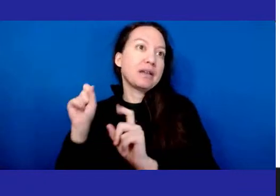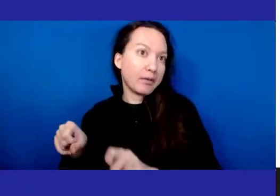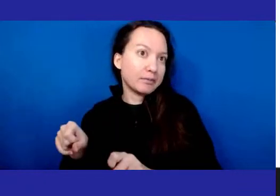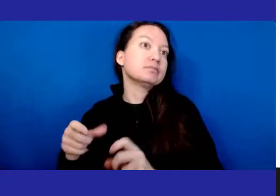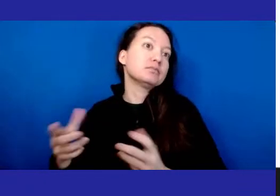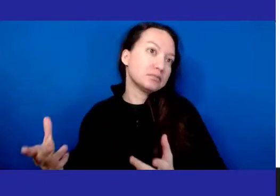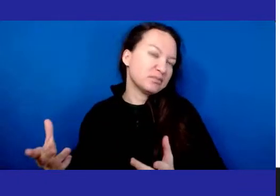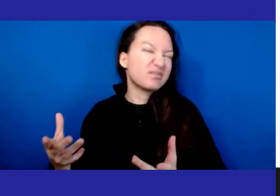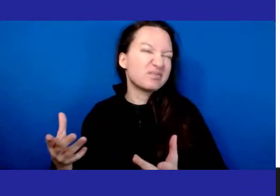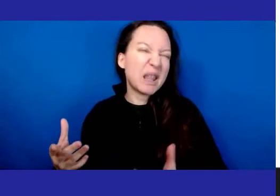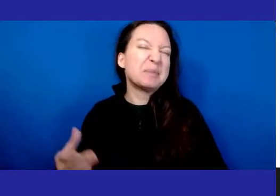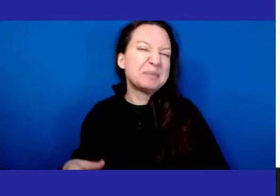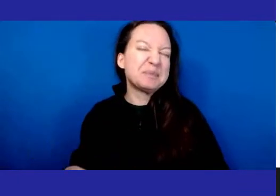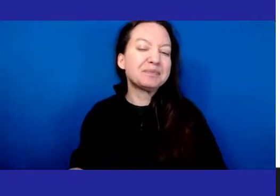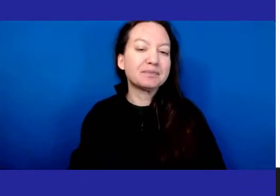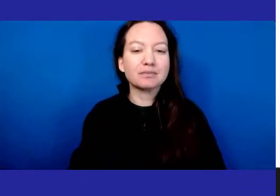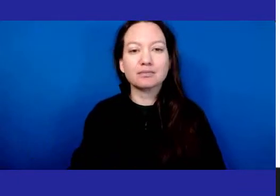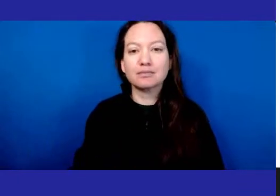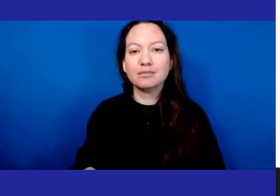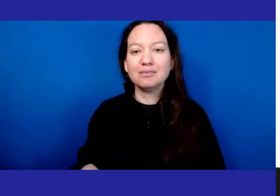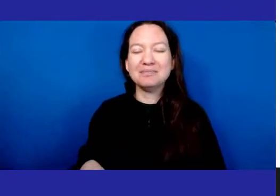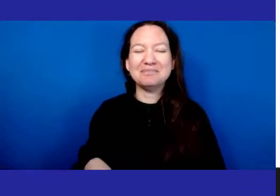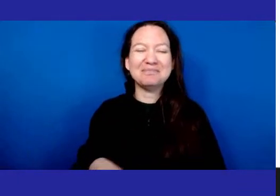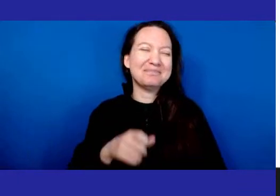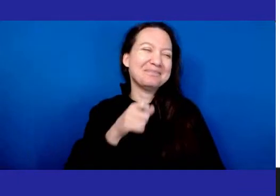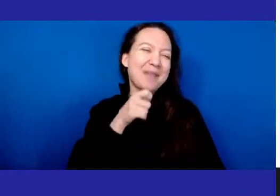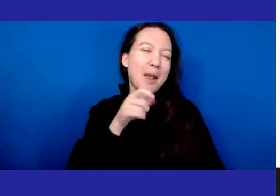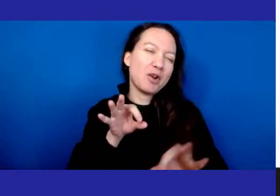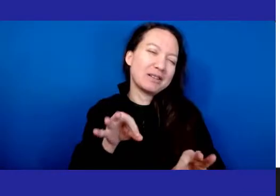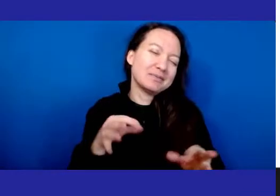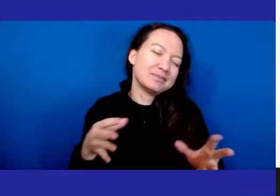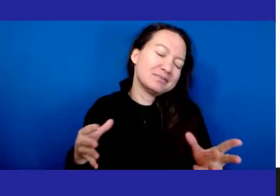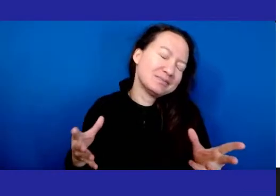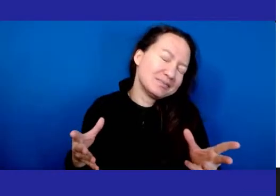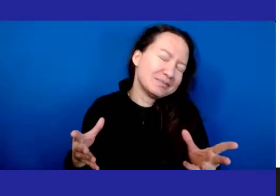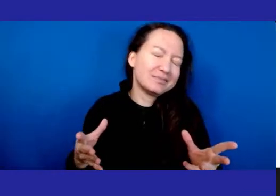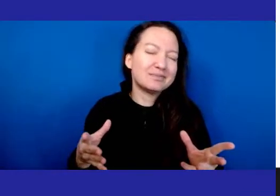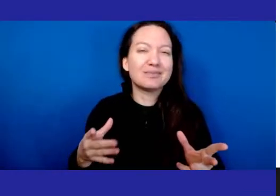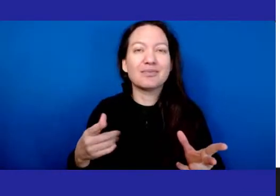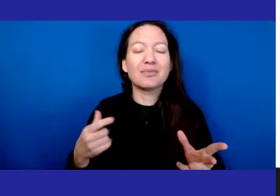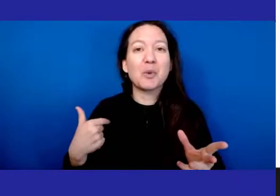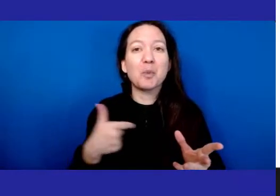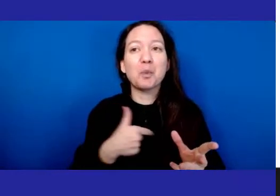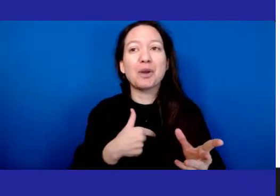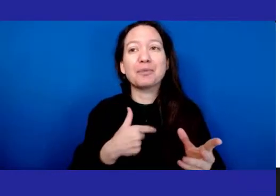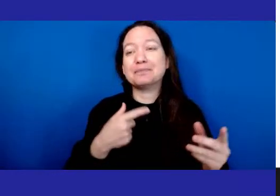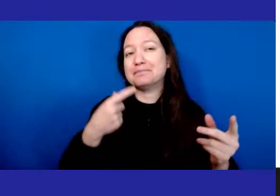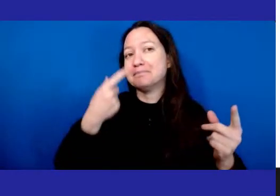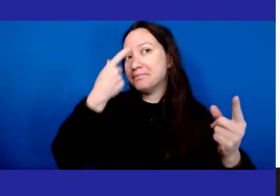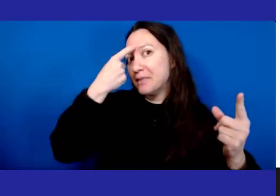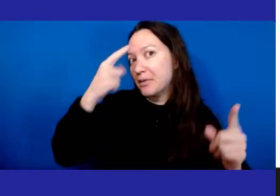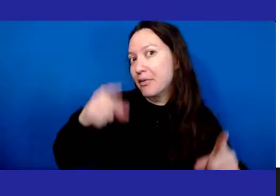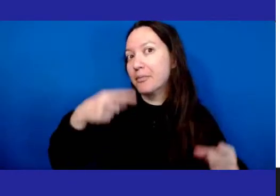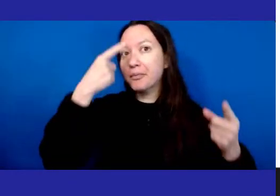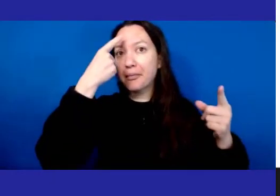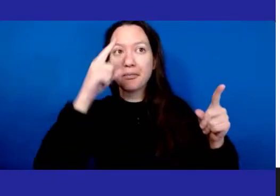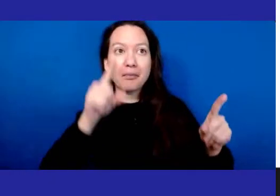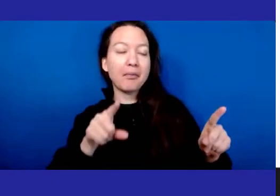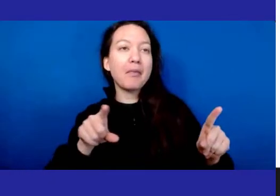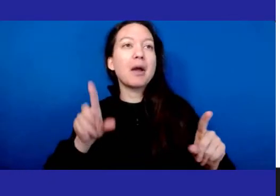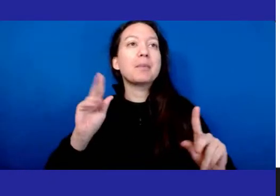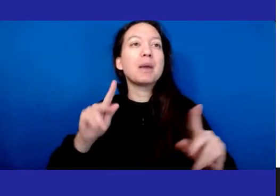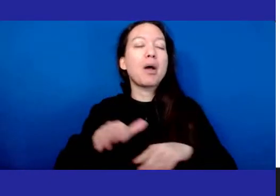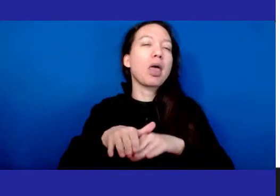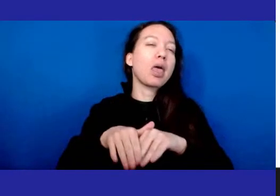that's Yeah, it's imperfect. Yeah. We're basically compromising people's ability to talk